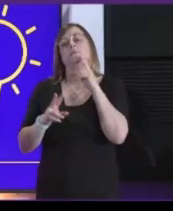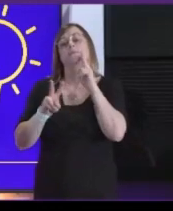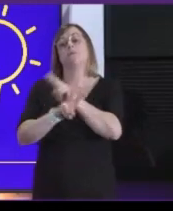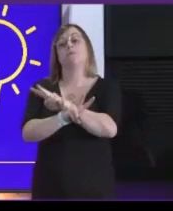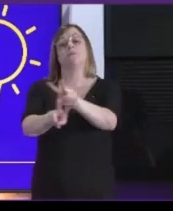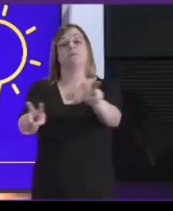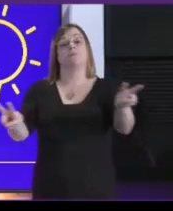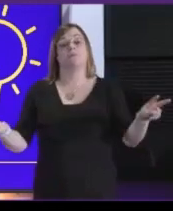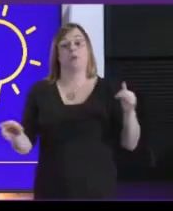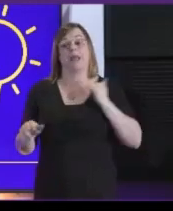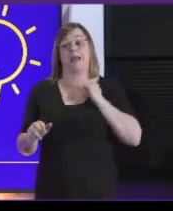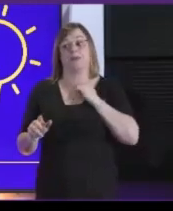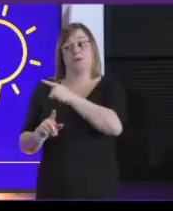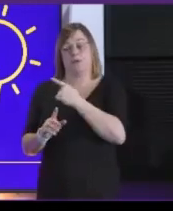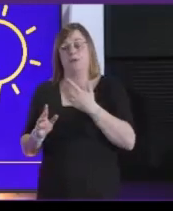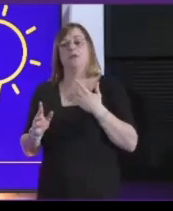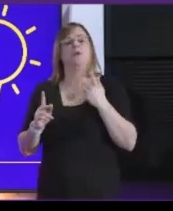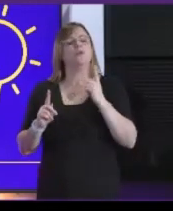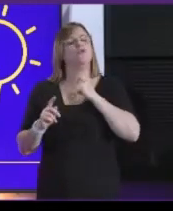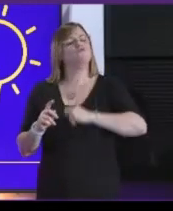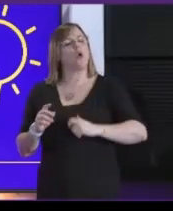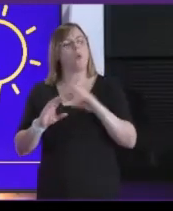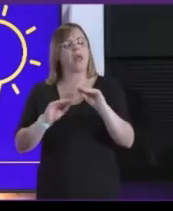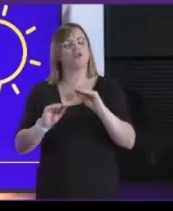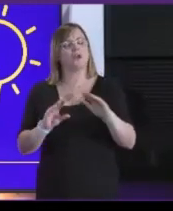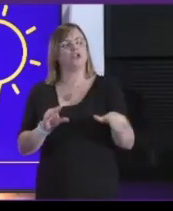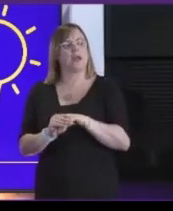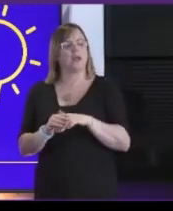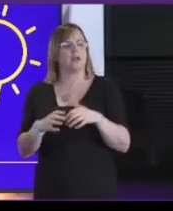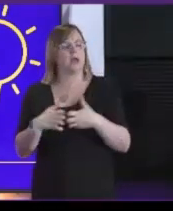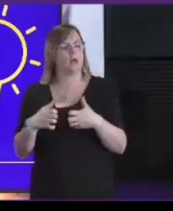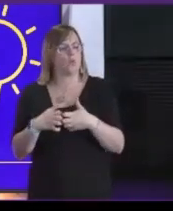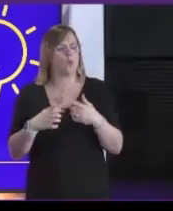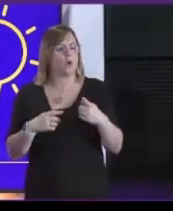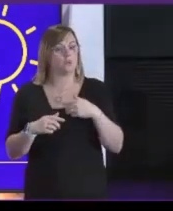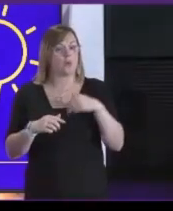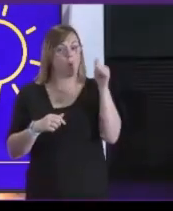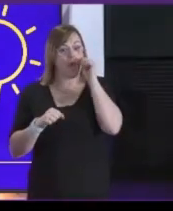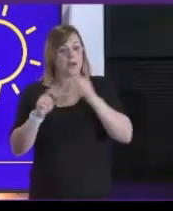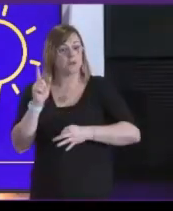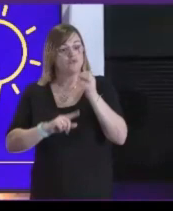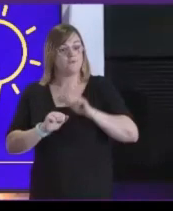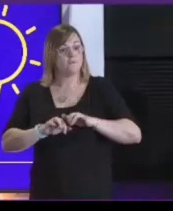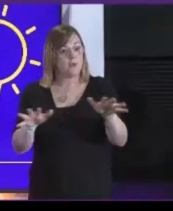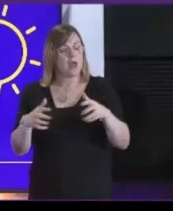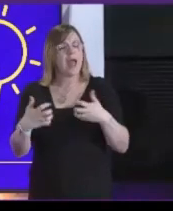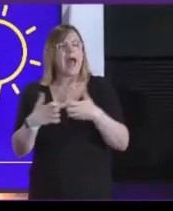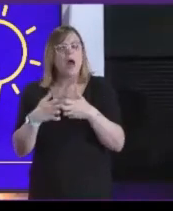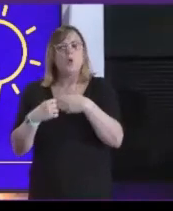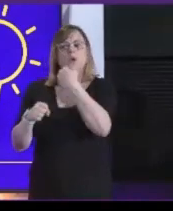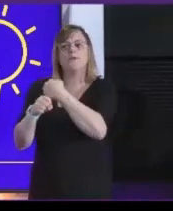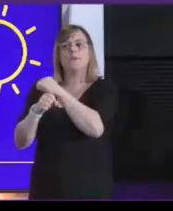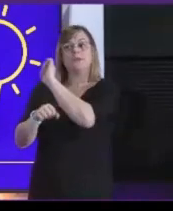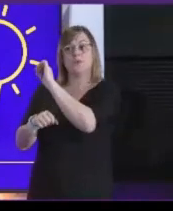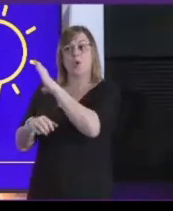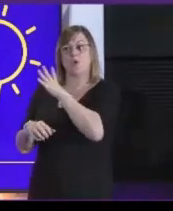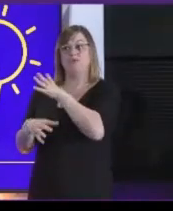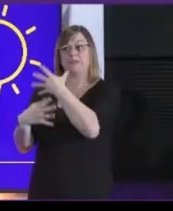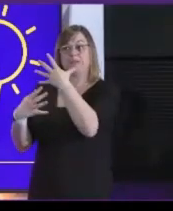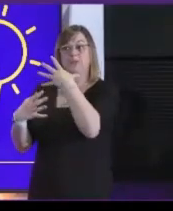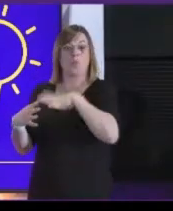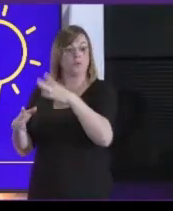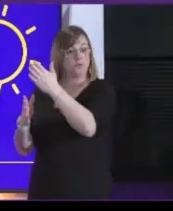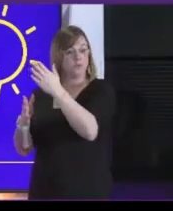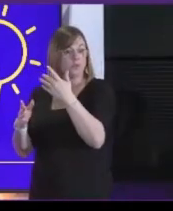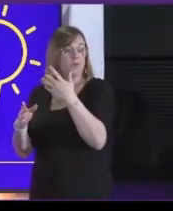broad scope in Canada, what role is education going to play, and the awareness raising and so on? How does government, or anyone, I guess, but